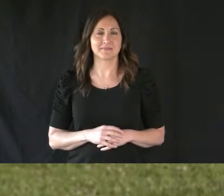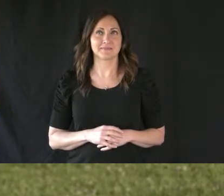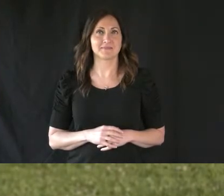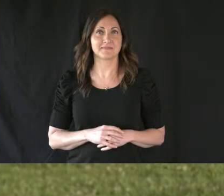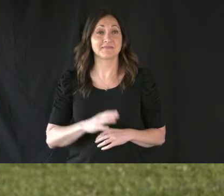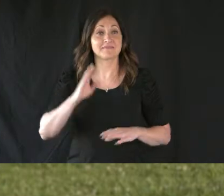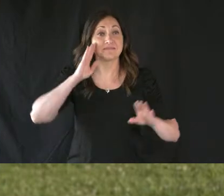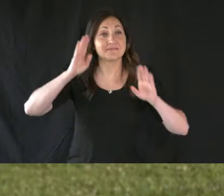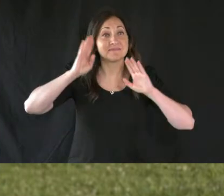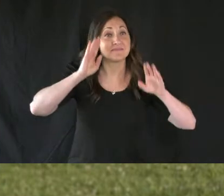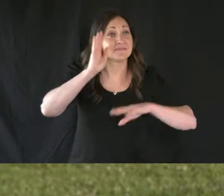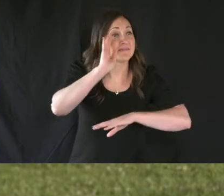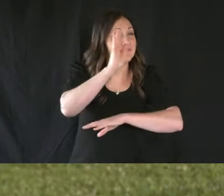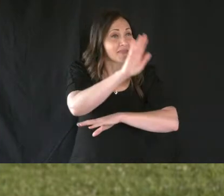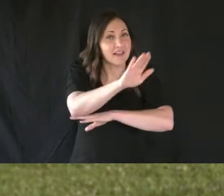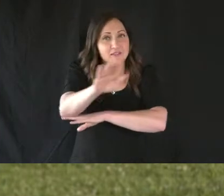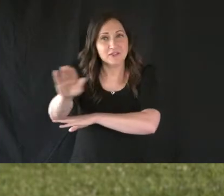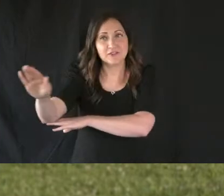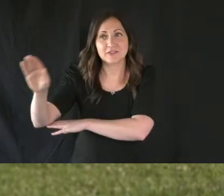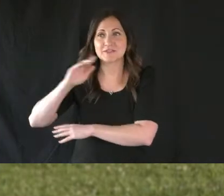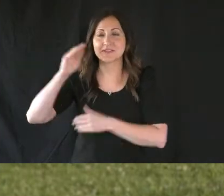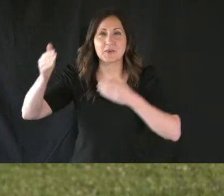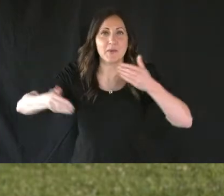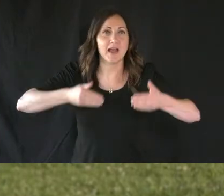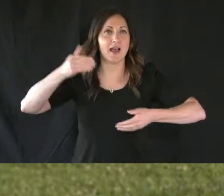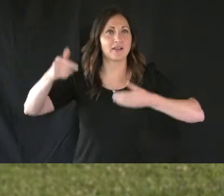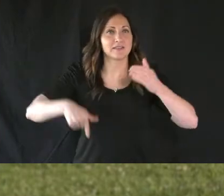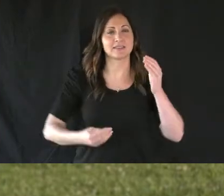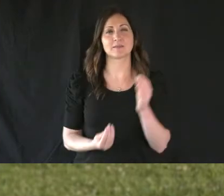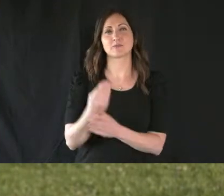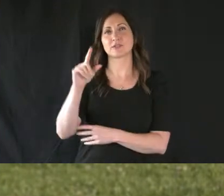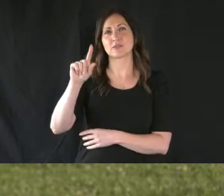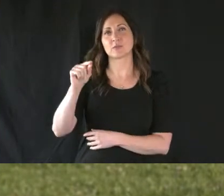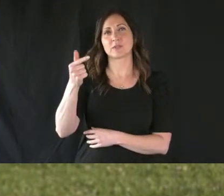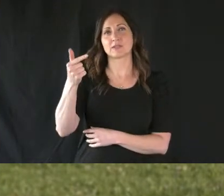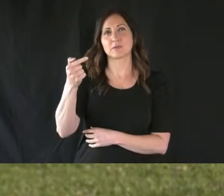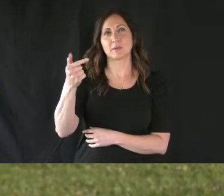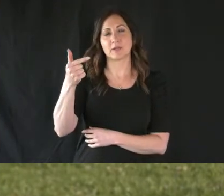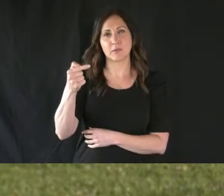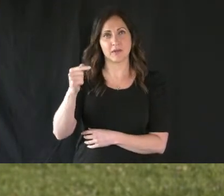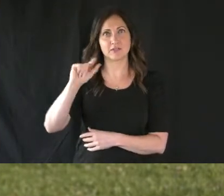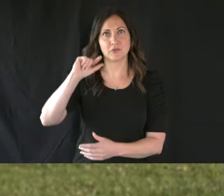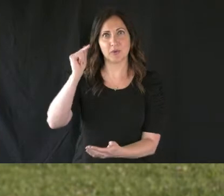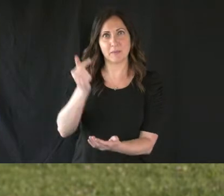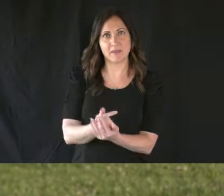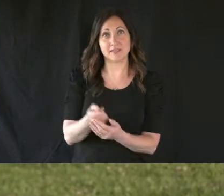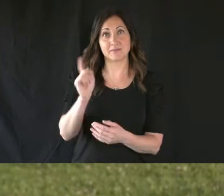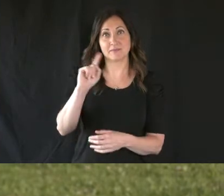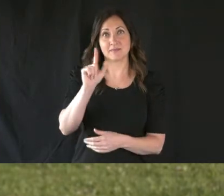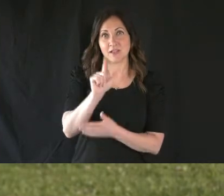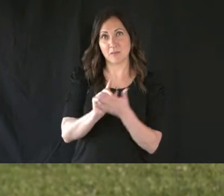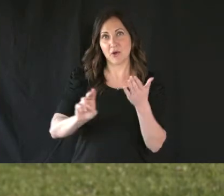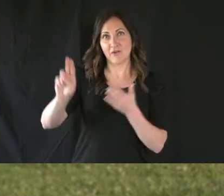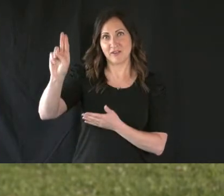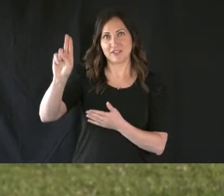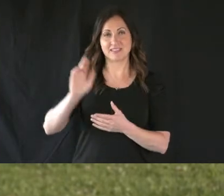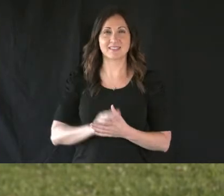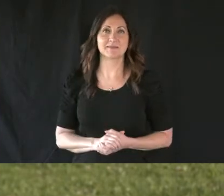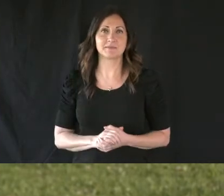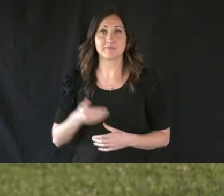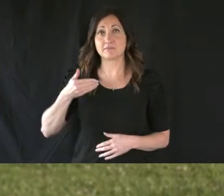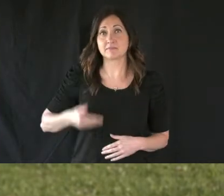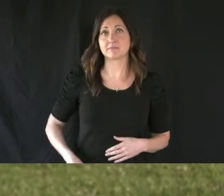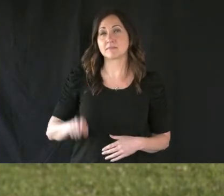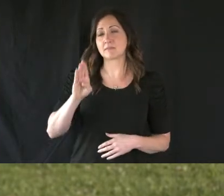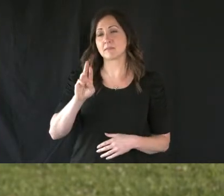good. Good afternoon and welcome to the Spring 2021 commencement at Lamar University. My name